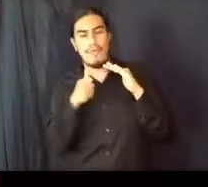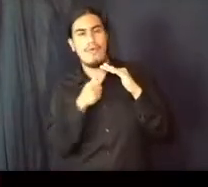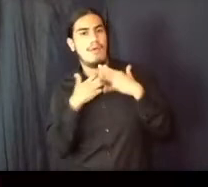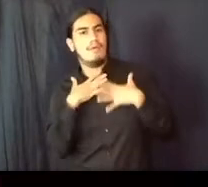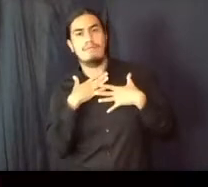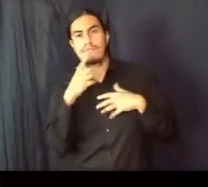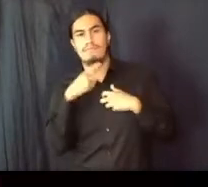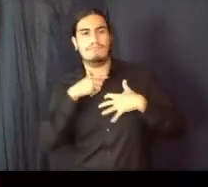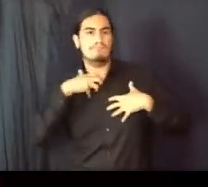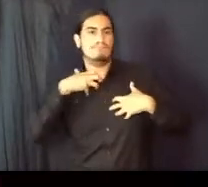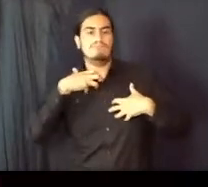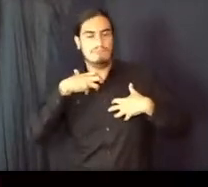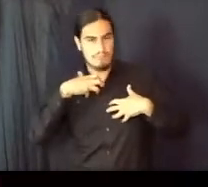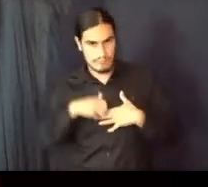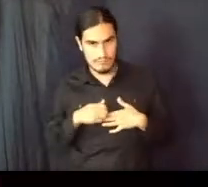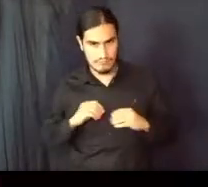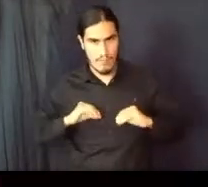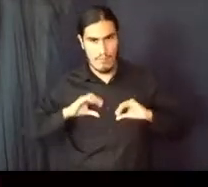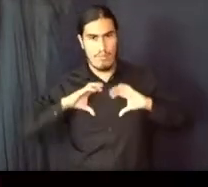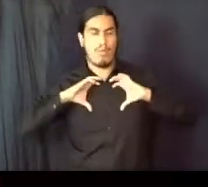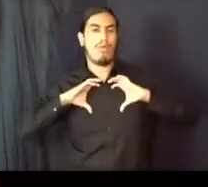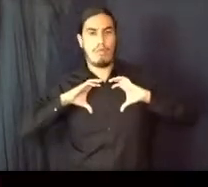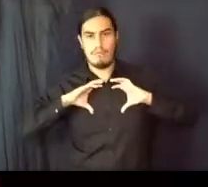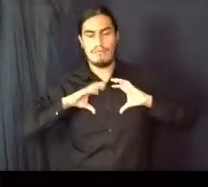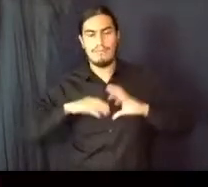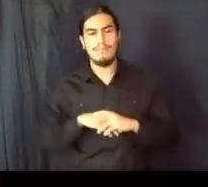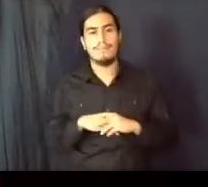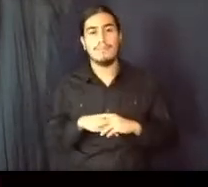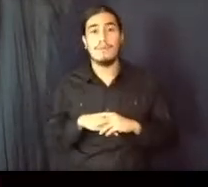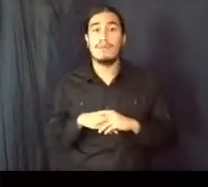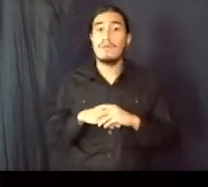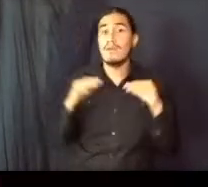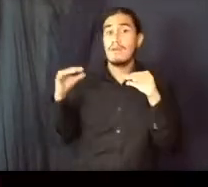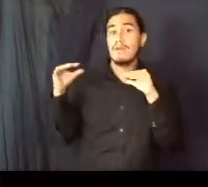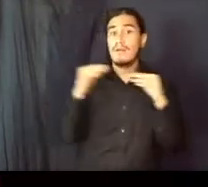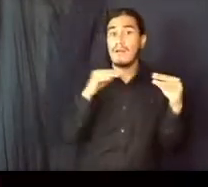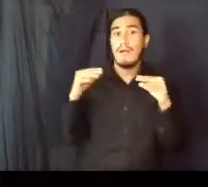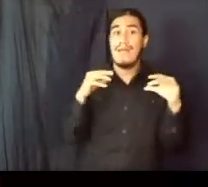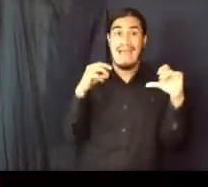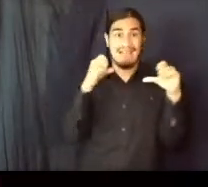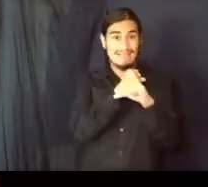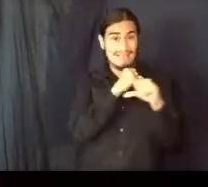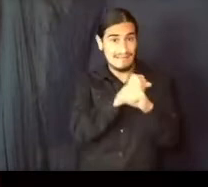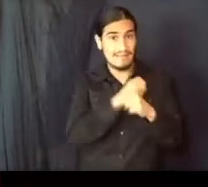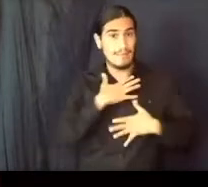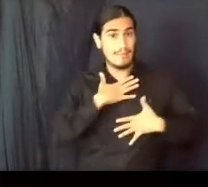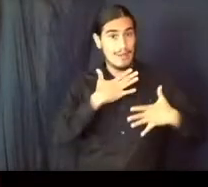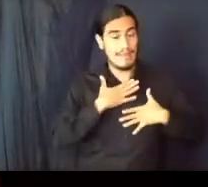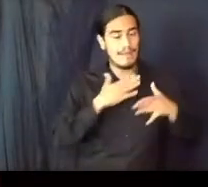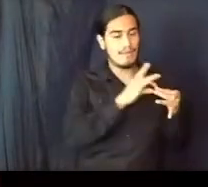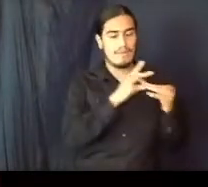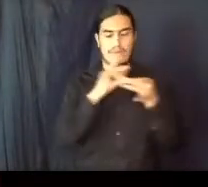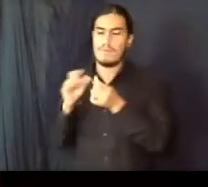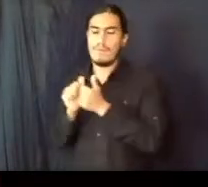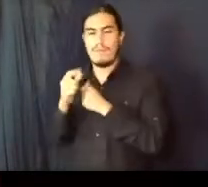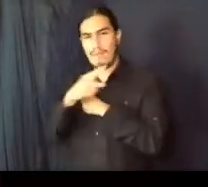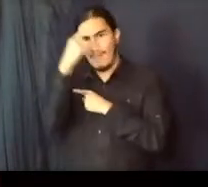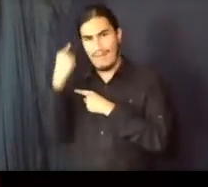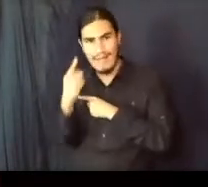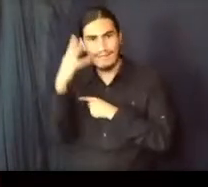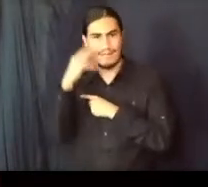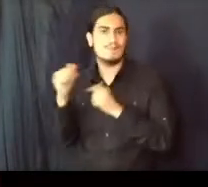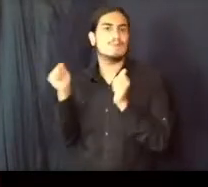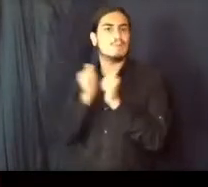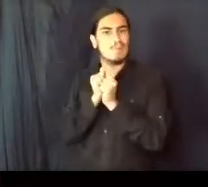of unbreathing or combat breathing sticks to Black and racialized experiences with criminalization, policing, and